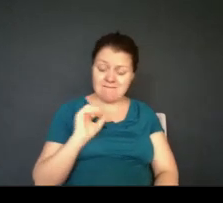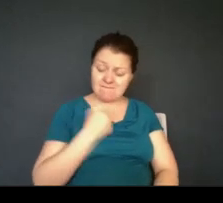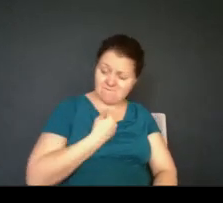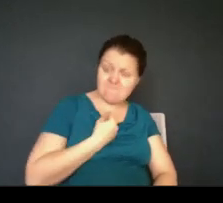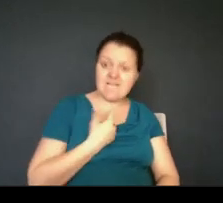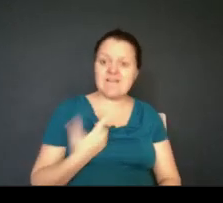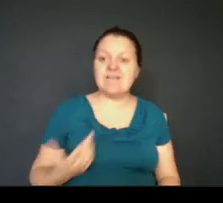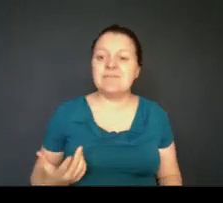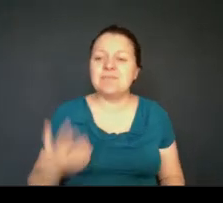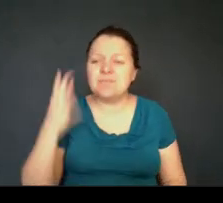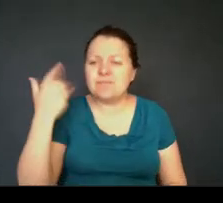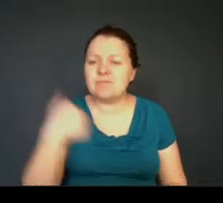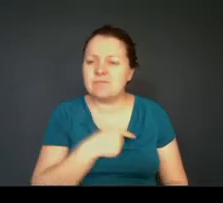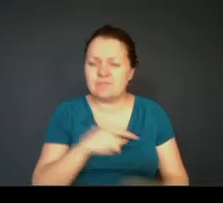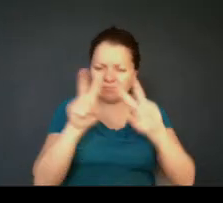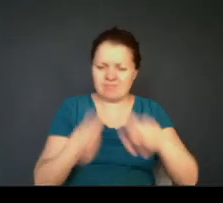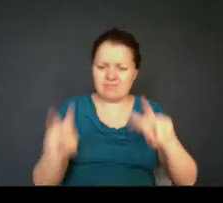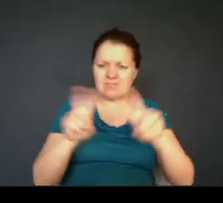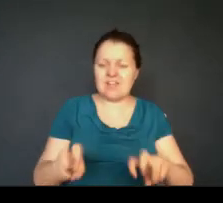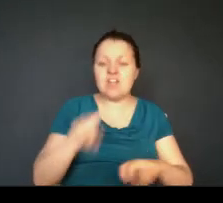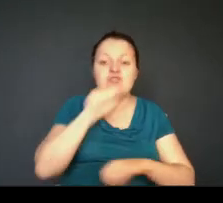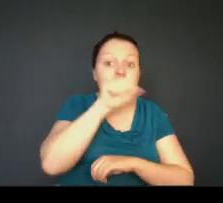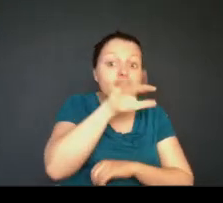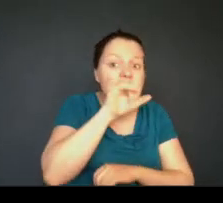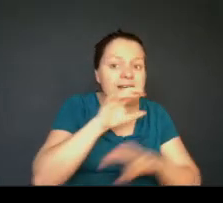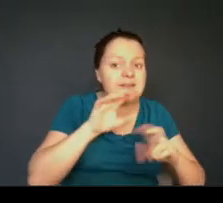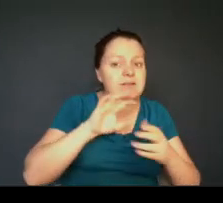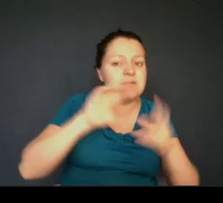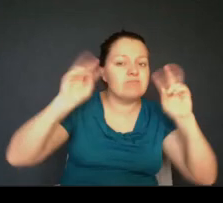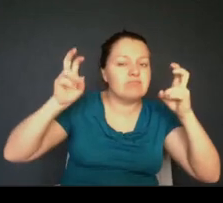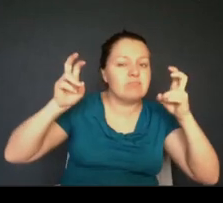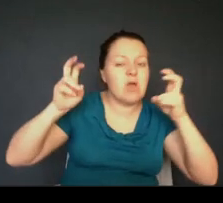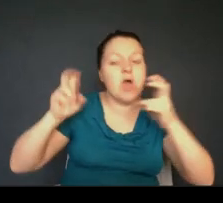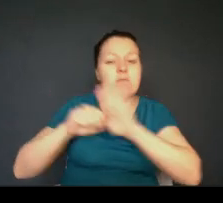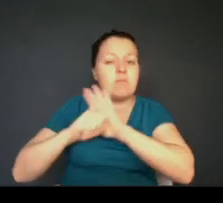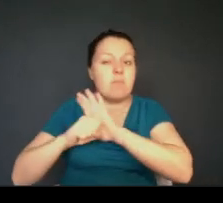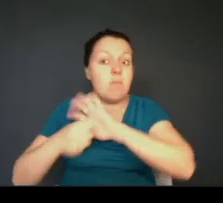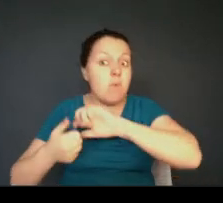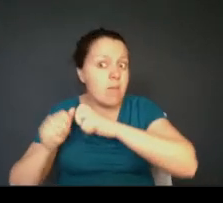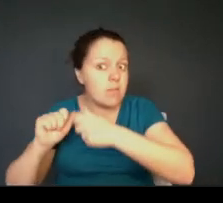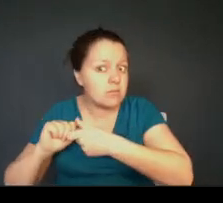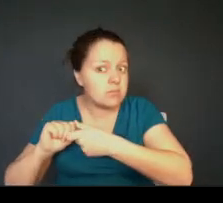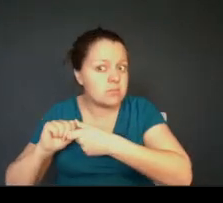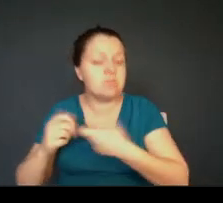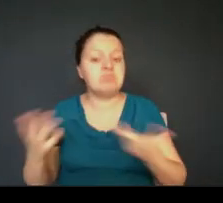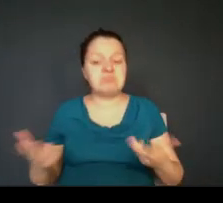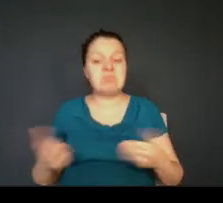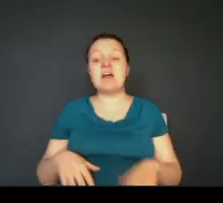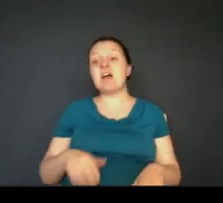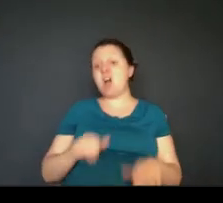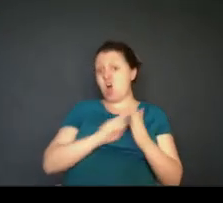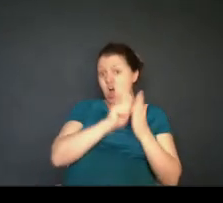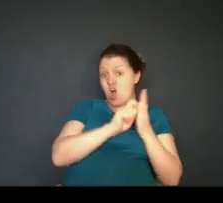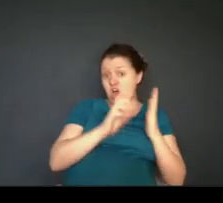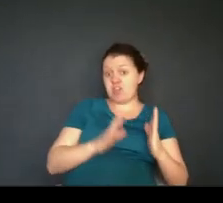So why are we looking at these dragons or these problems? So through this dragon or through the problem, the author is teaching